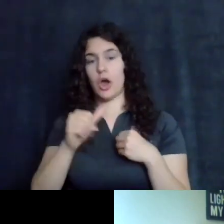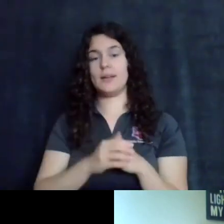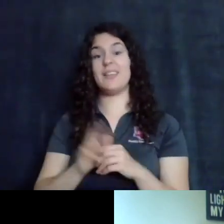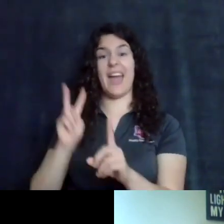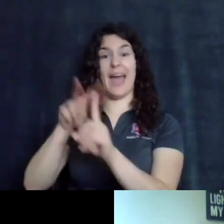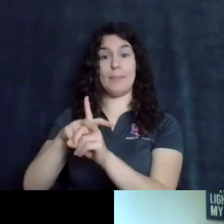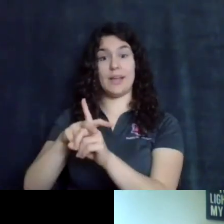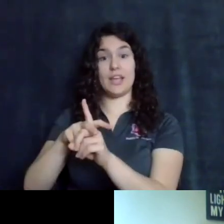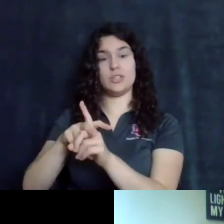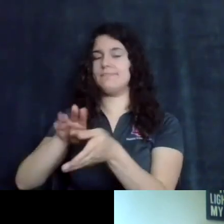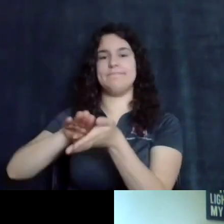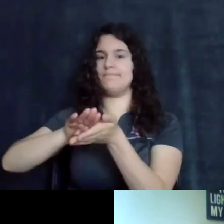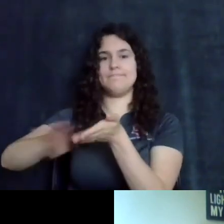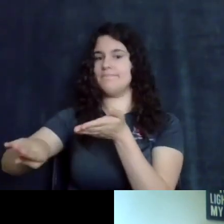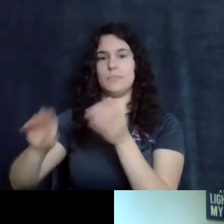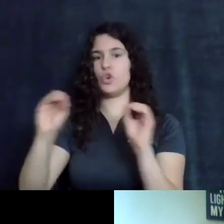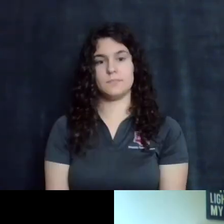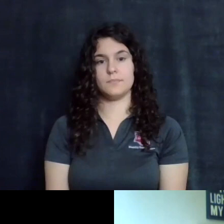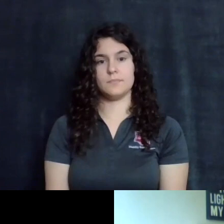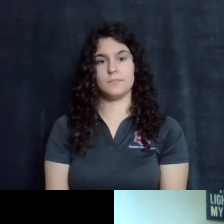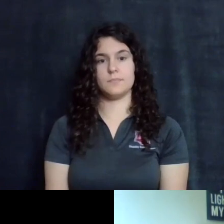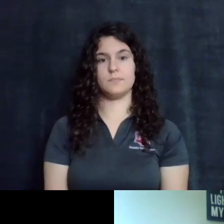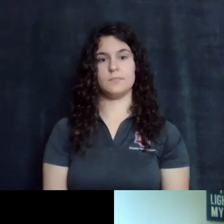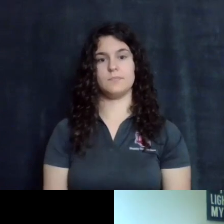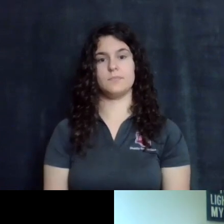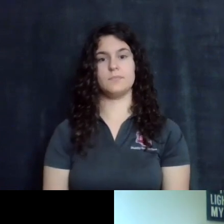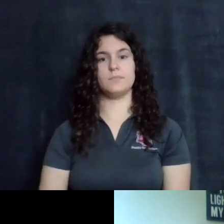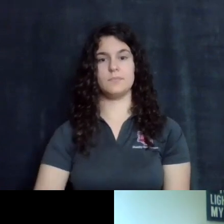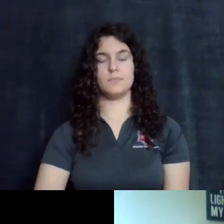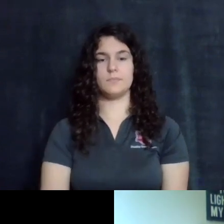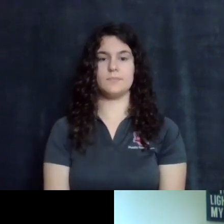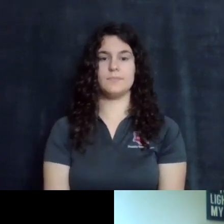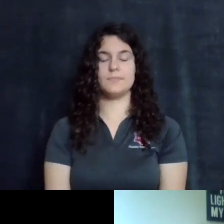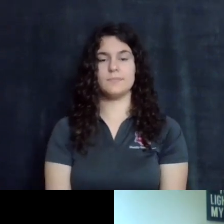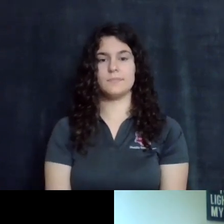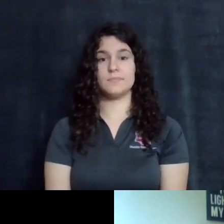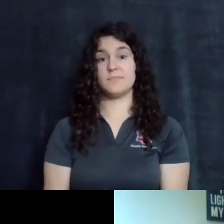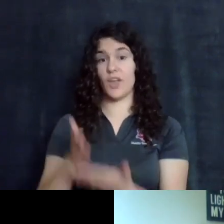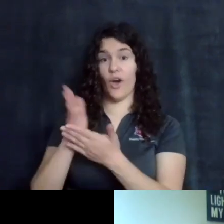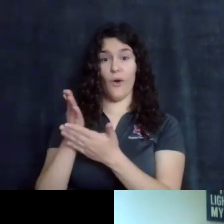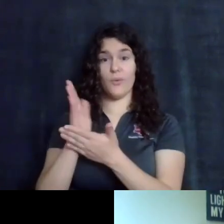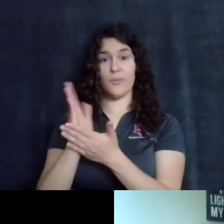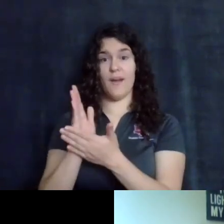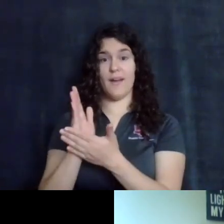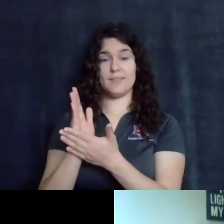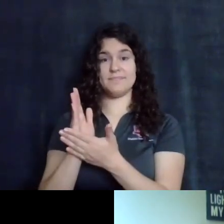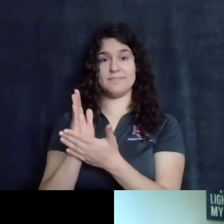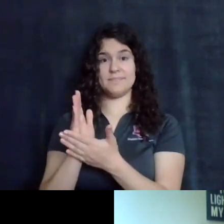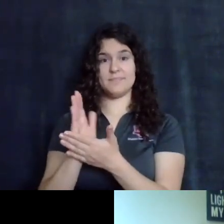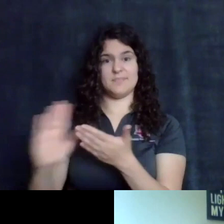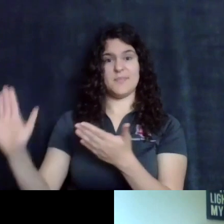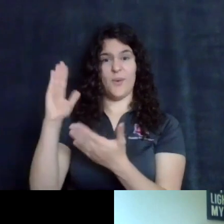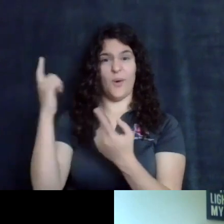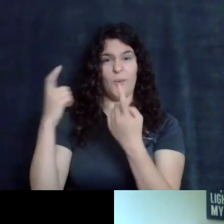application fee is waived for now. All right, guys, you guys are asking